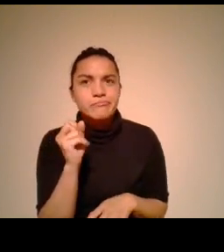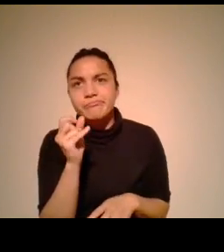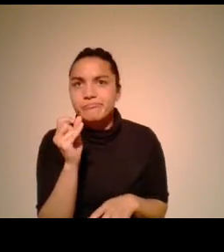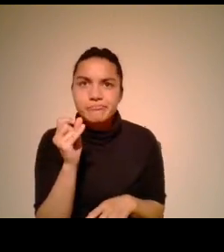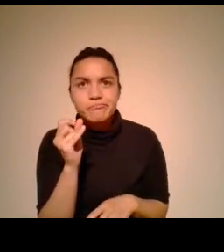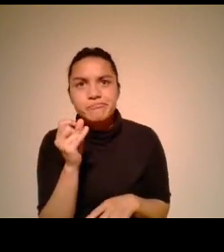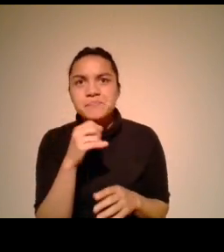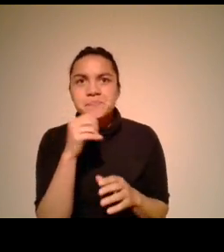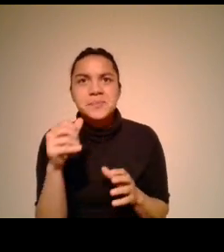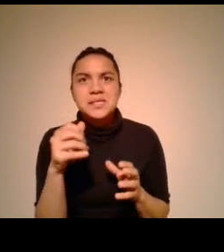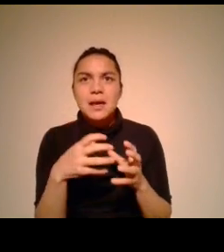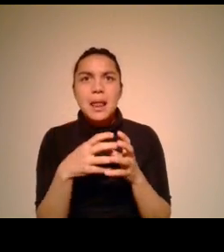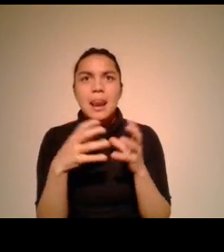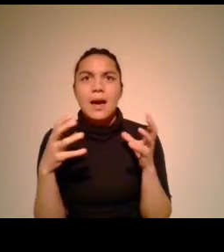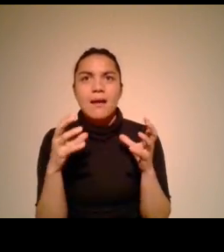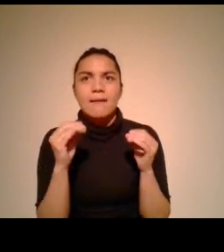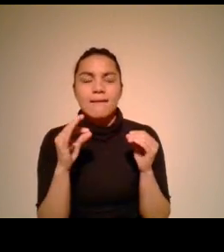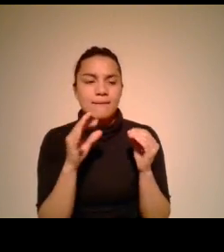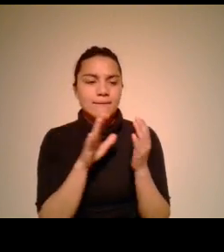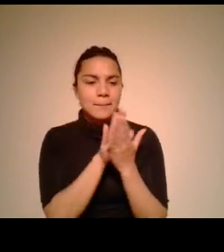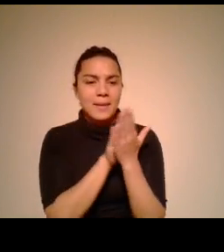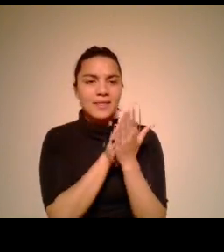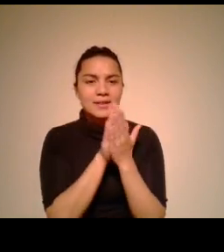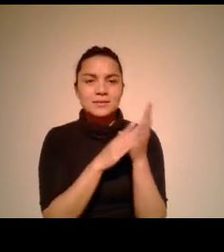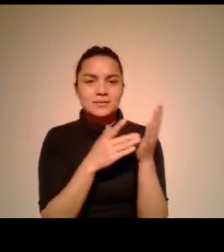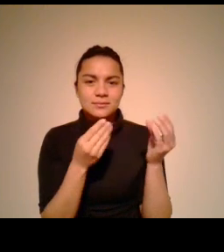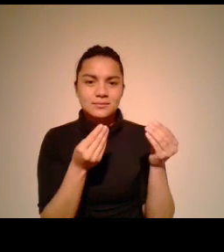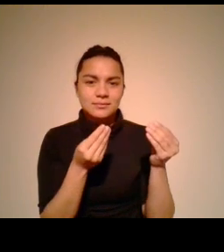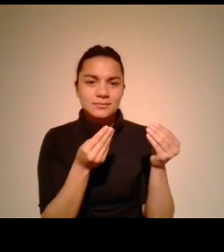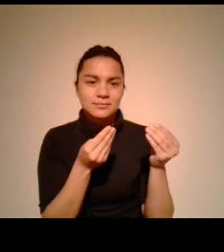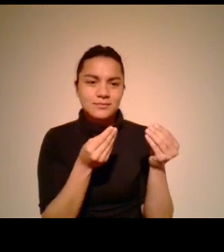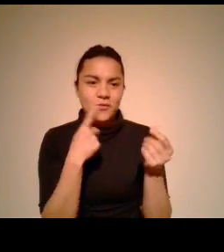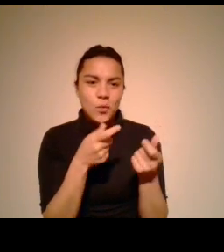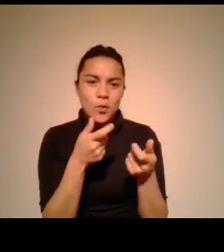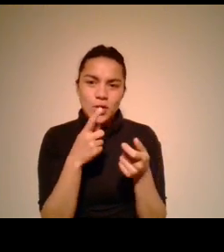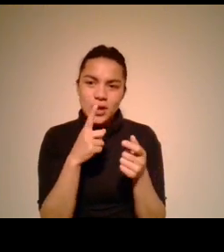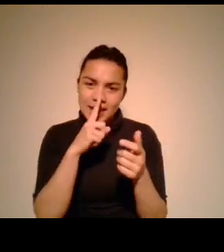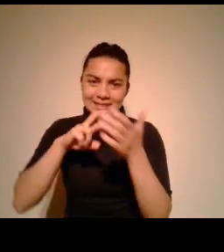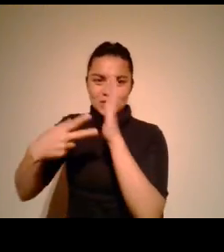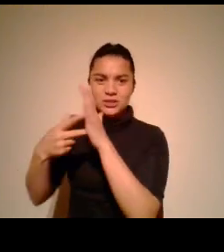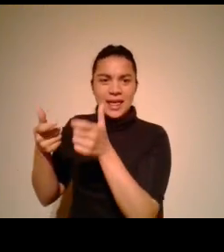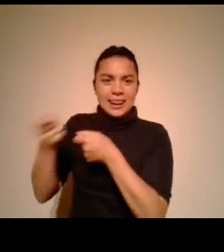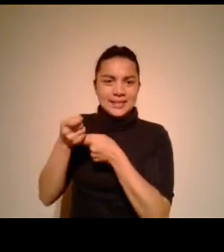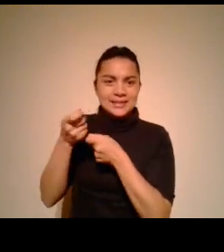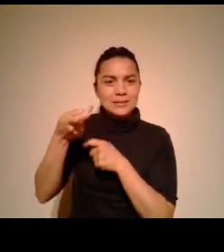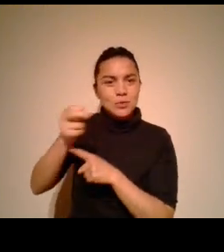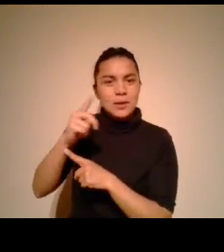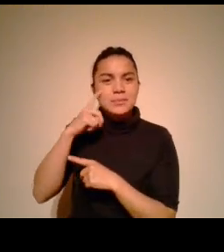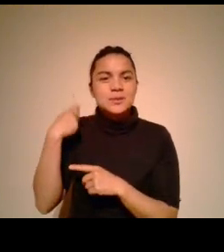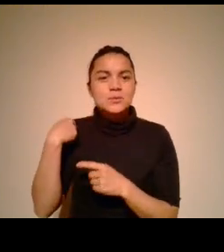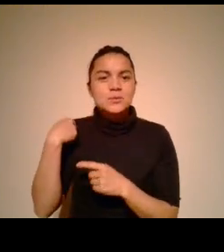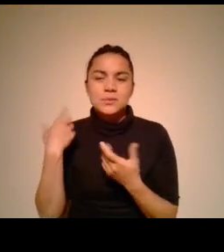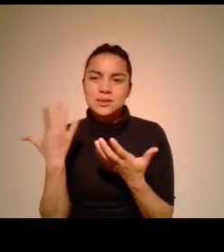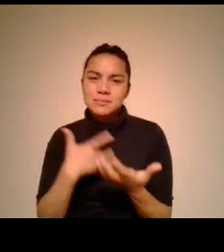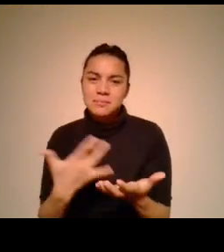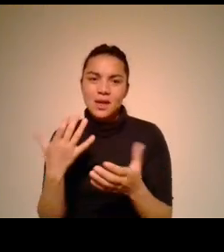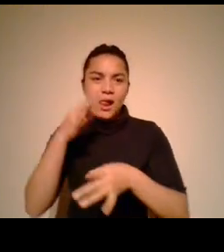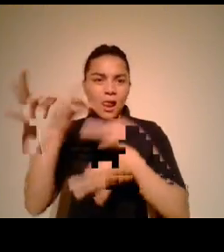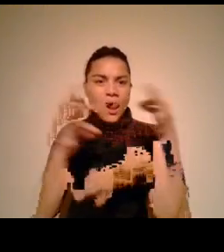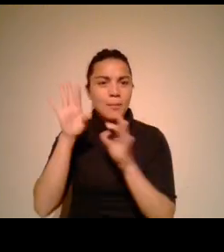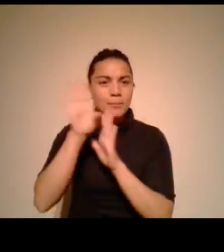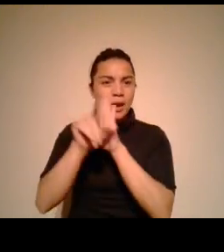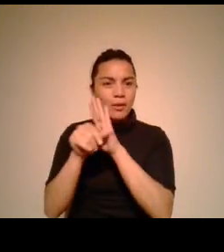of methods for intentionally eliciting pronouns, because we sort of background it so much that we don't really think about